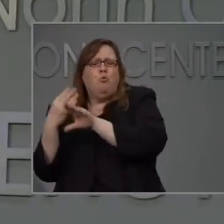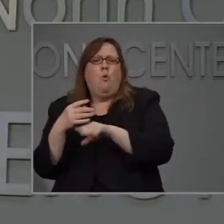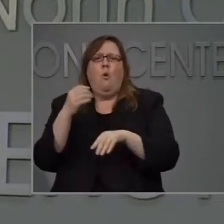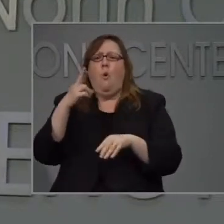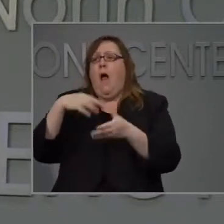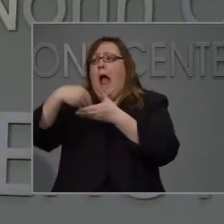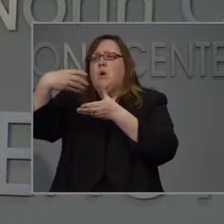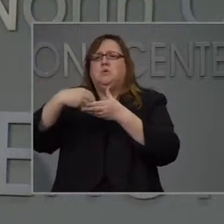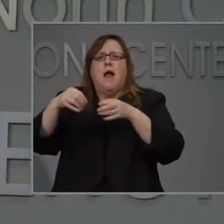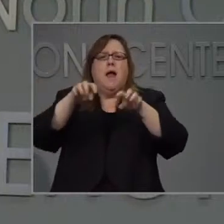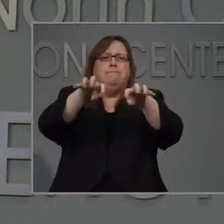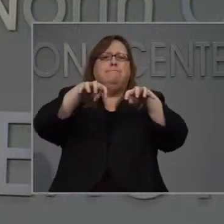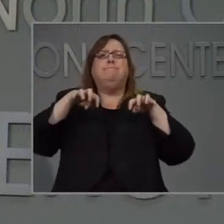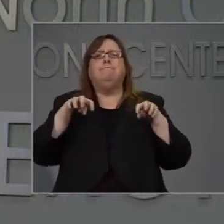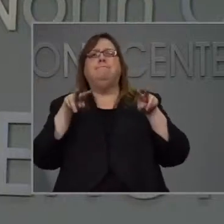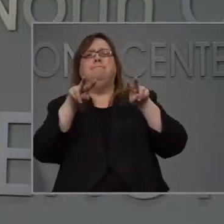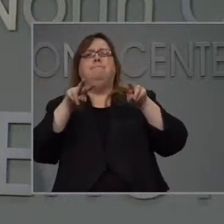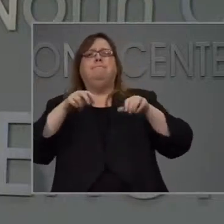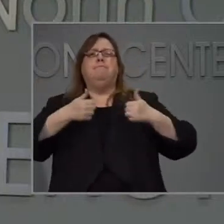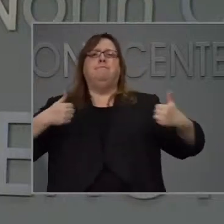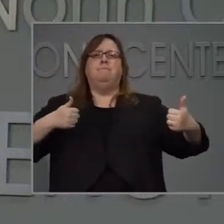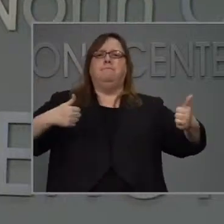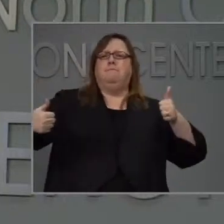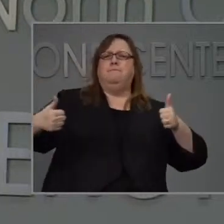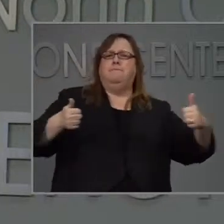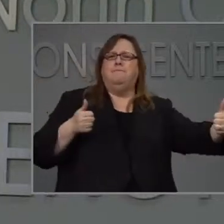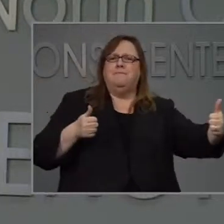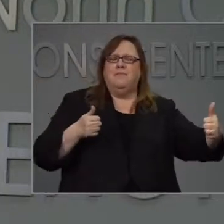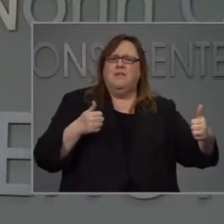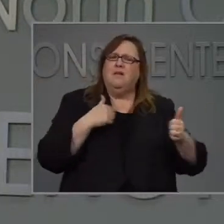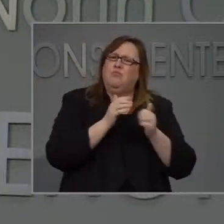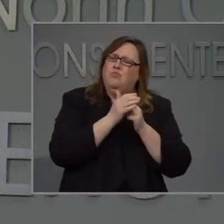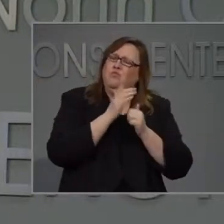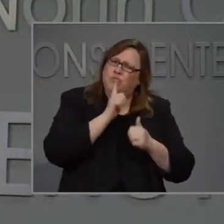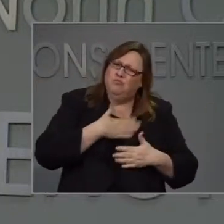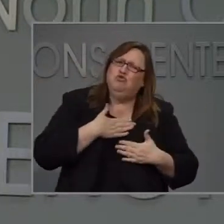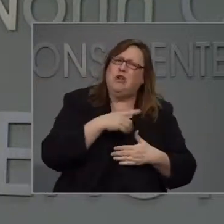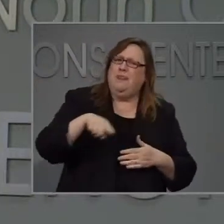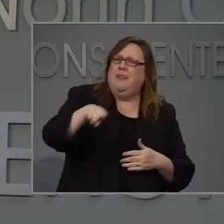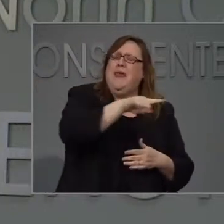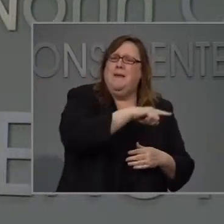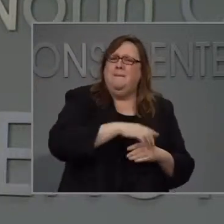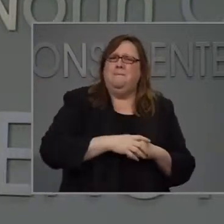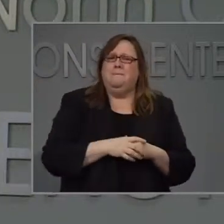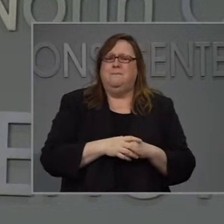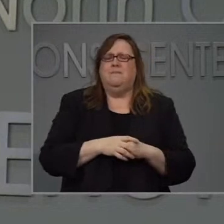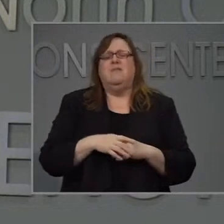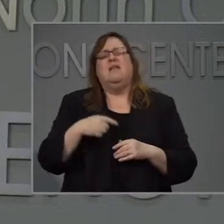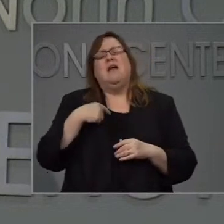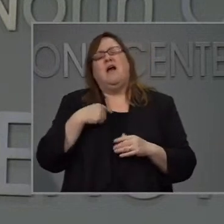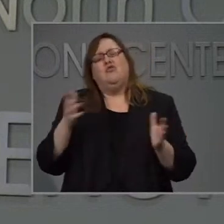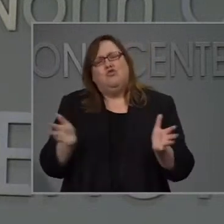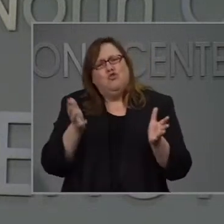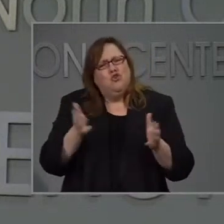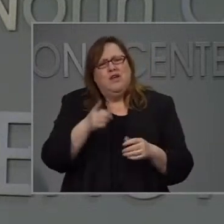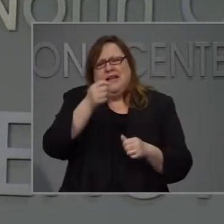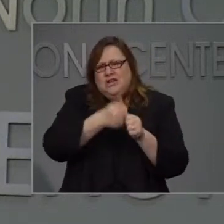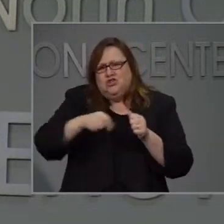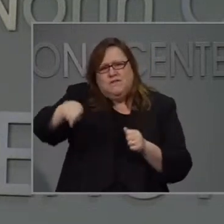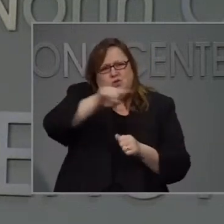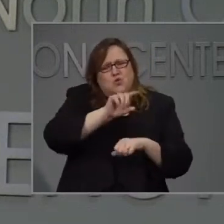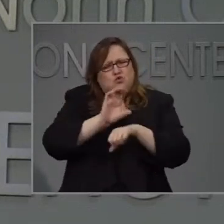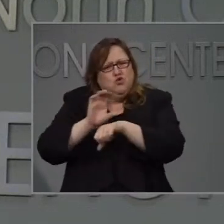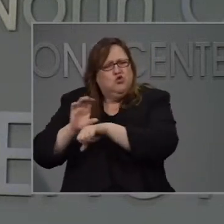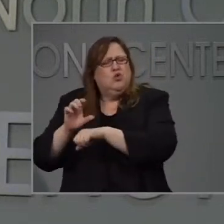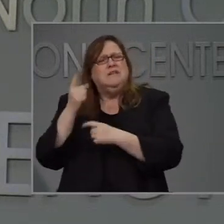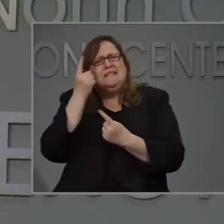Regardless of executive orders, I would urge every congregation to pause and consider whether